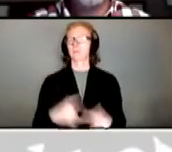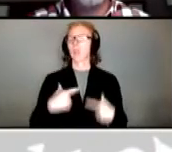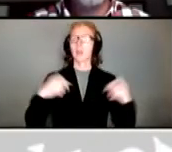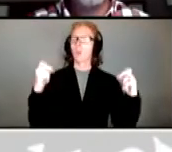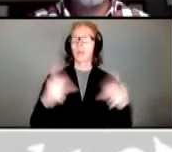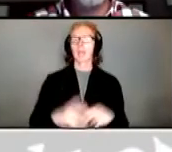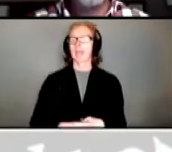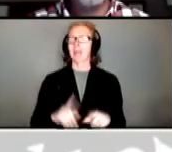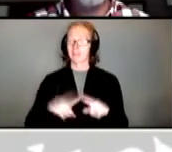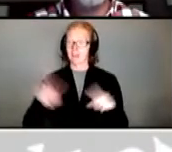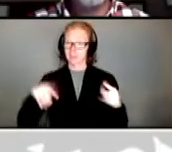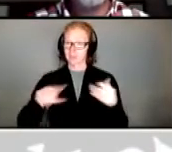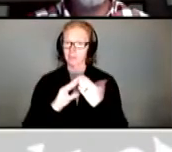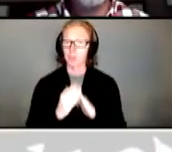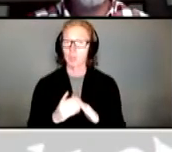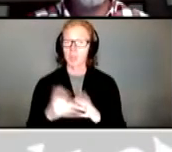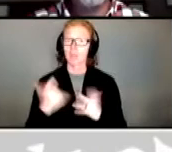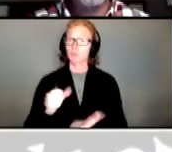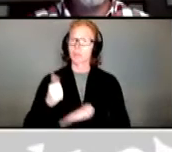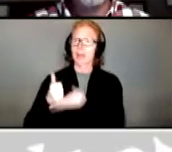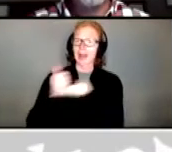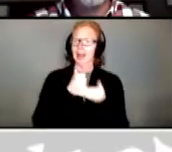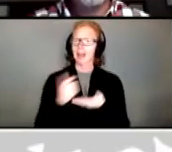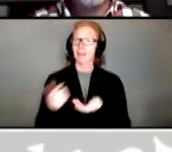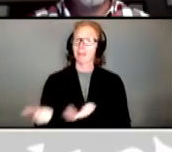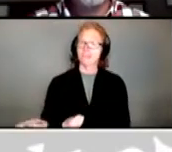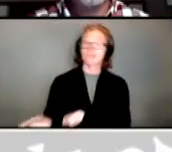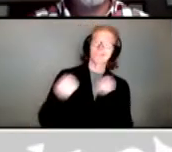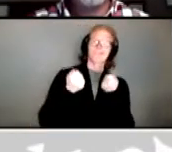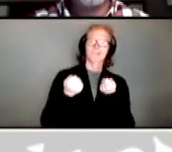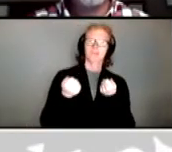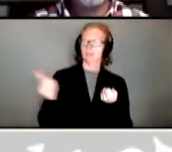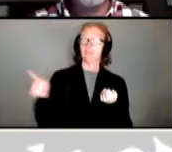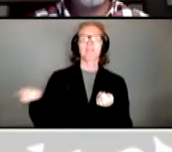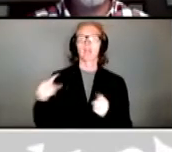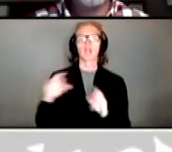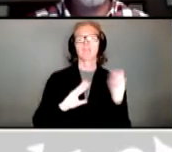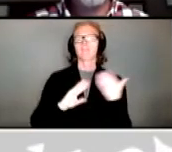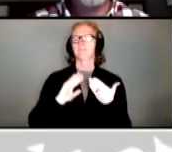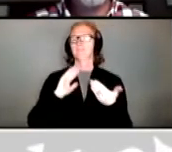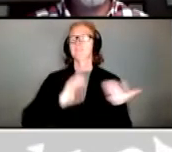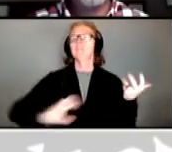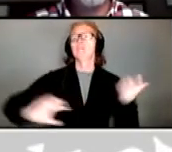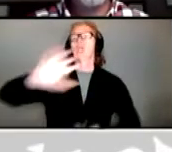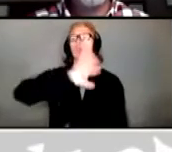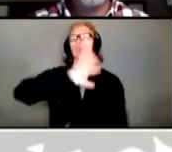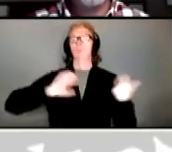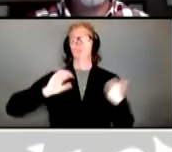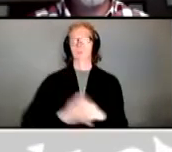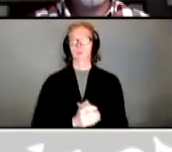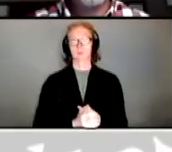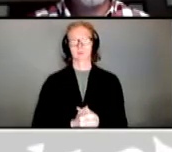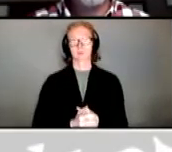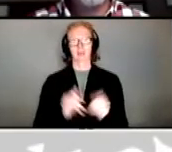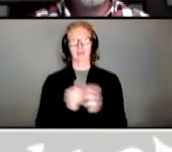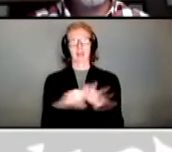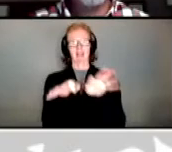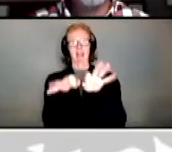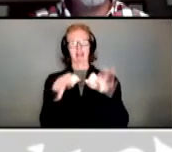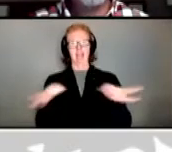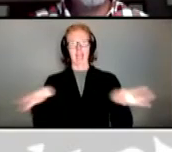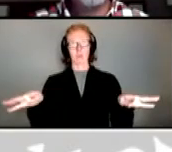but the community I'm trying to rise up is so confused by the language